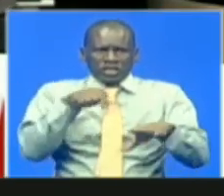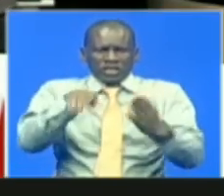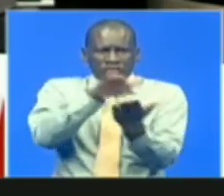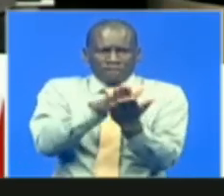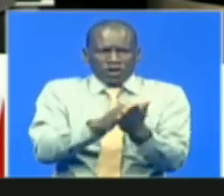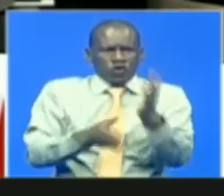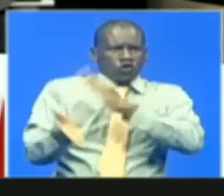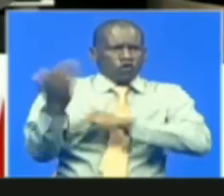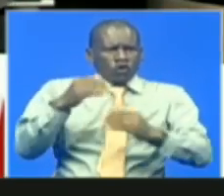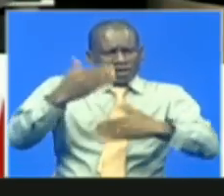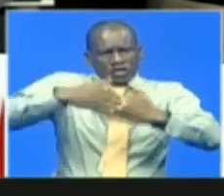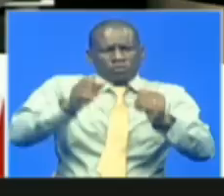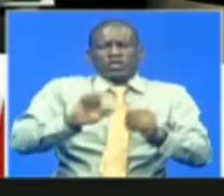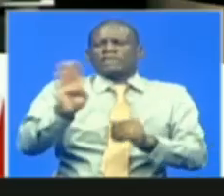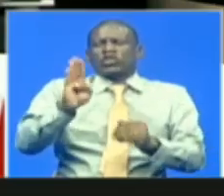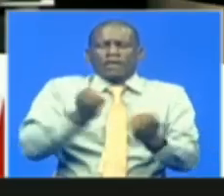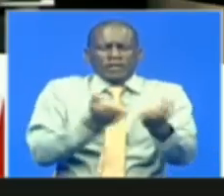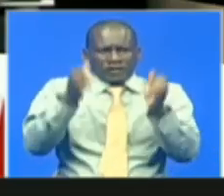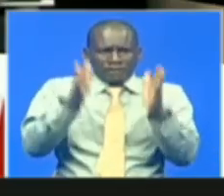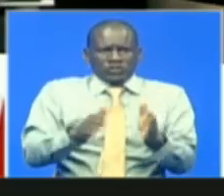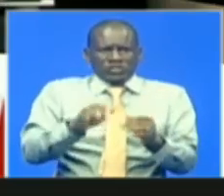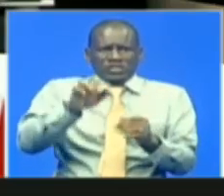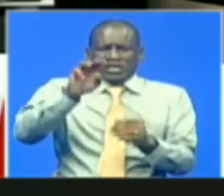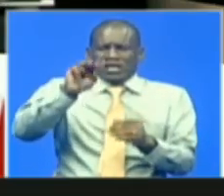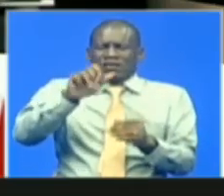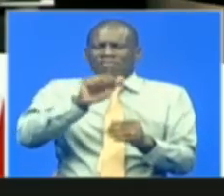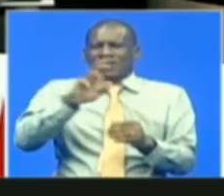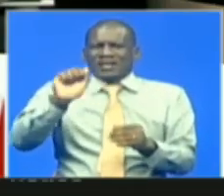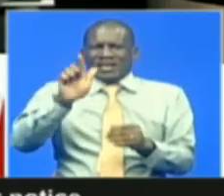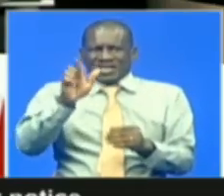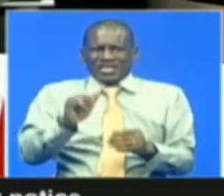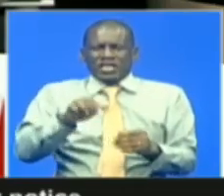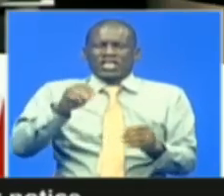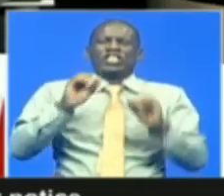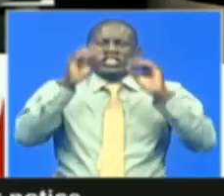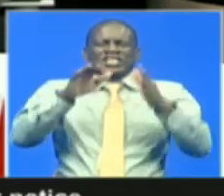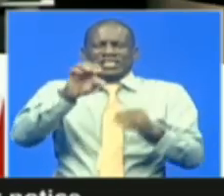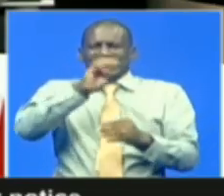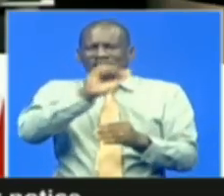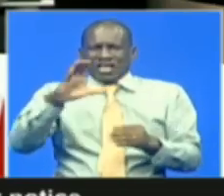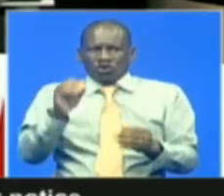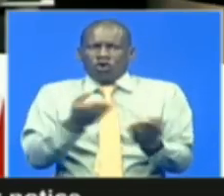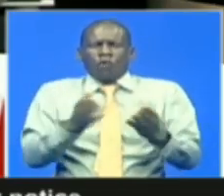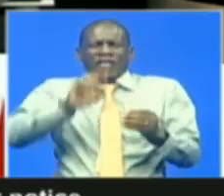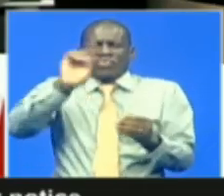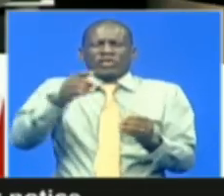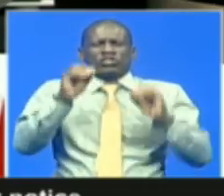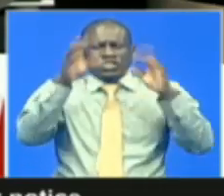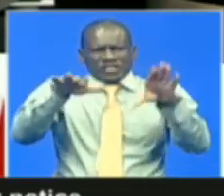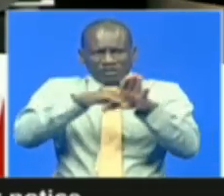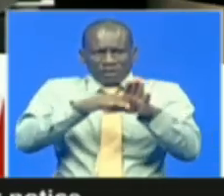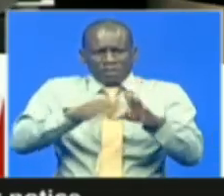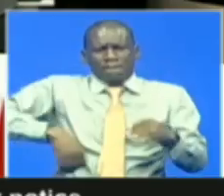formerly associated with billionaire businessman Naushad Merali. Mwalimu Sacco, which is affiliated to thousands of teachers across the country,